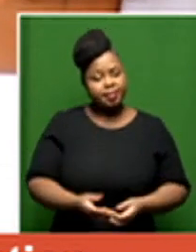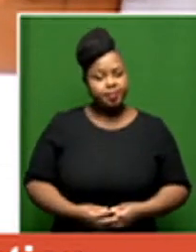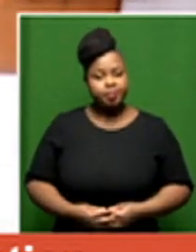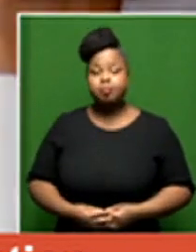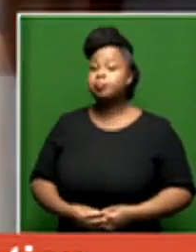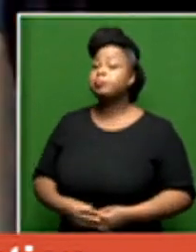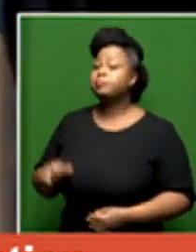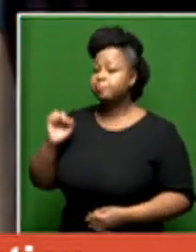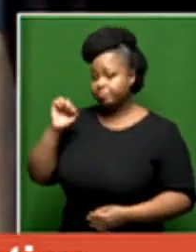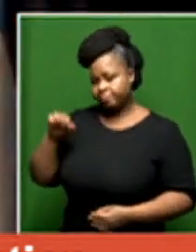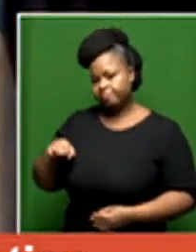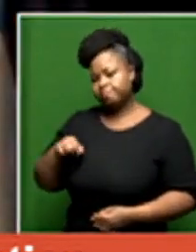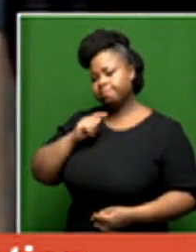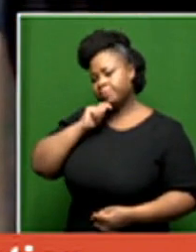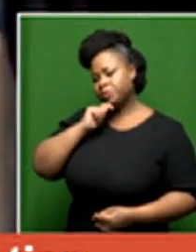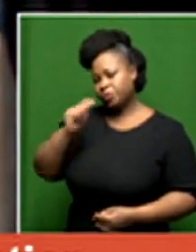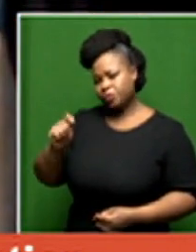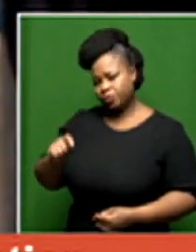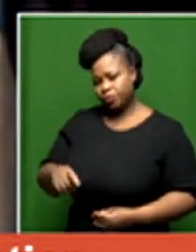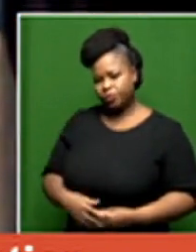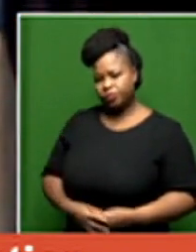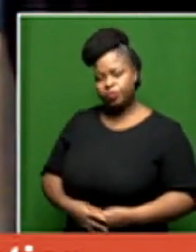Yes, that is true in that if